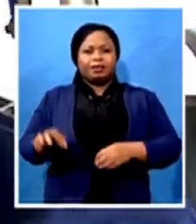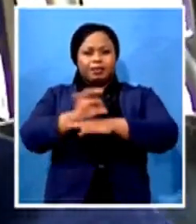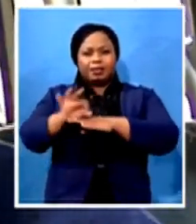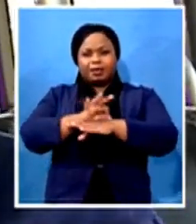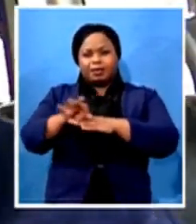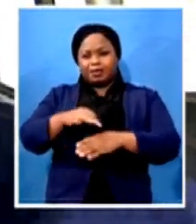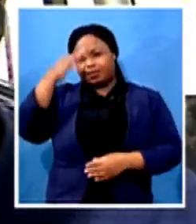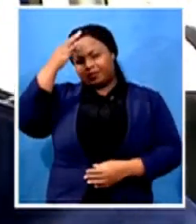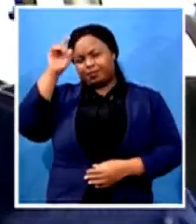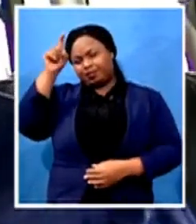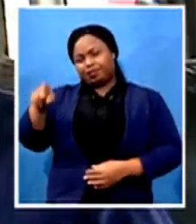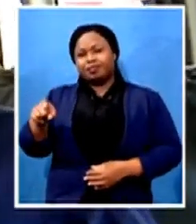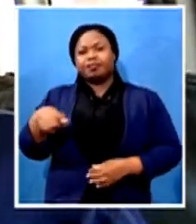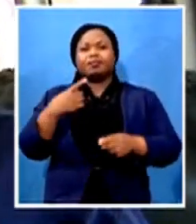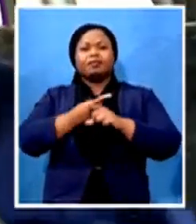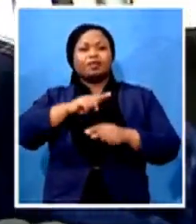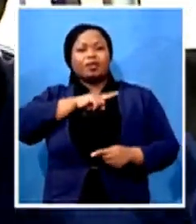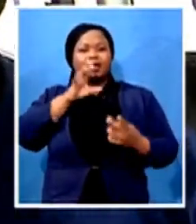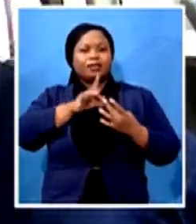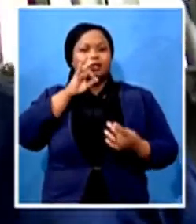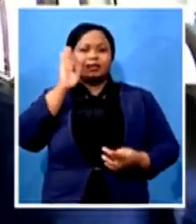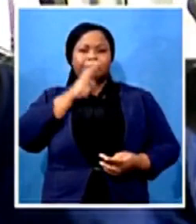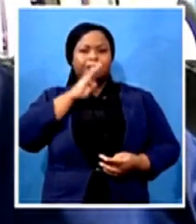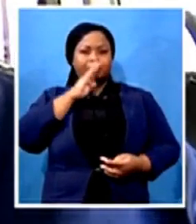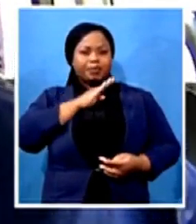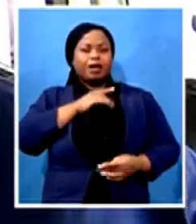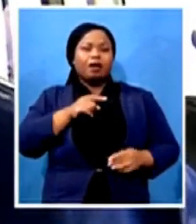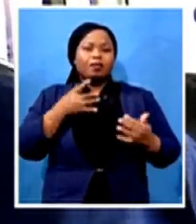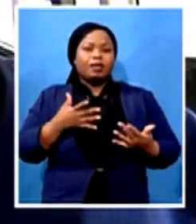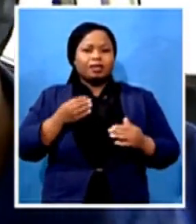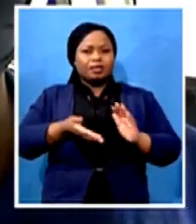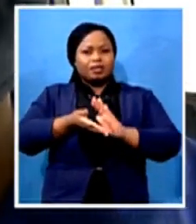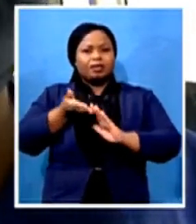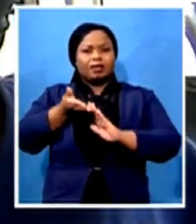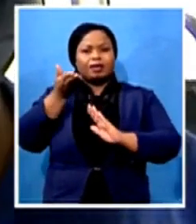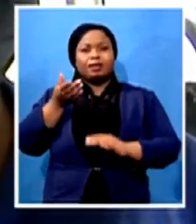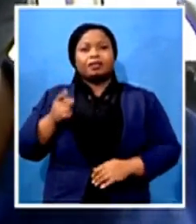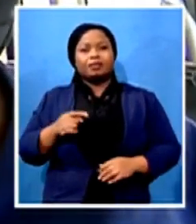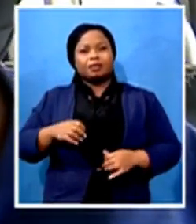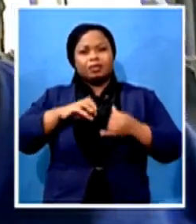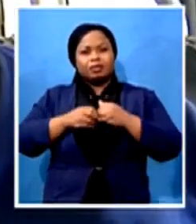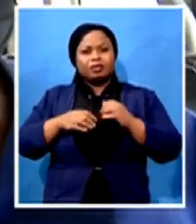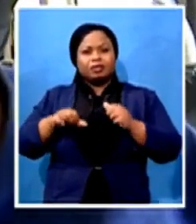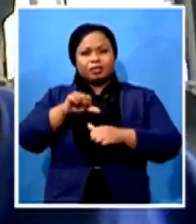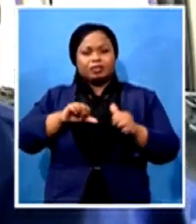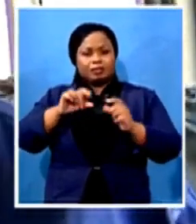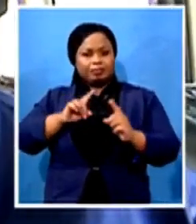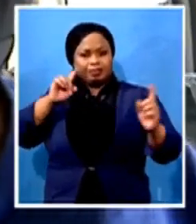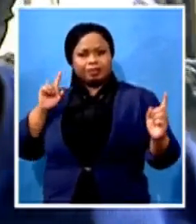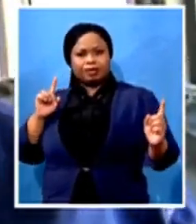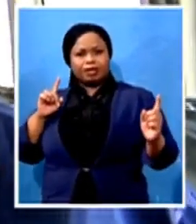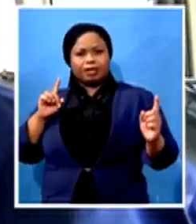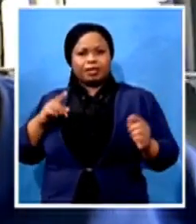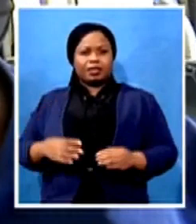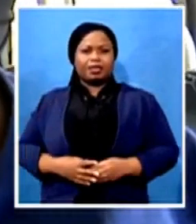to increase their fares. You see, we're really trying to maintain, that physical distancing, Blaine. And this would give you a picture